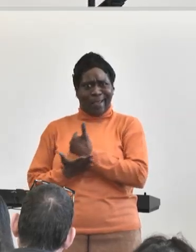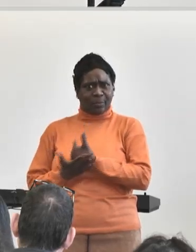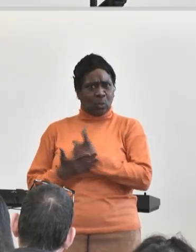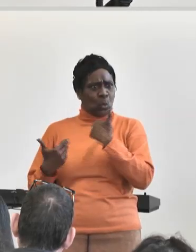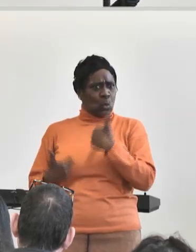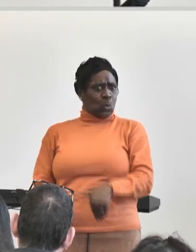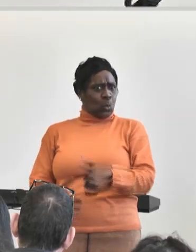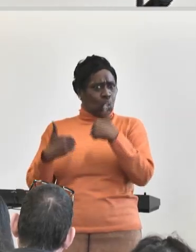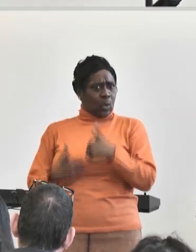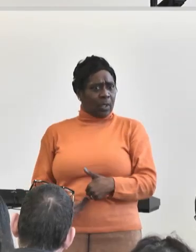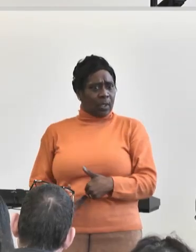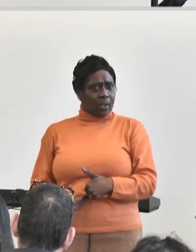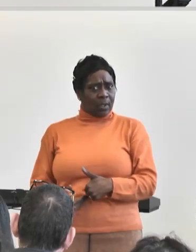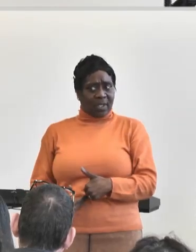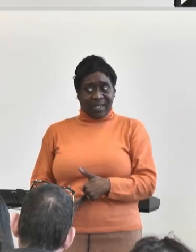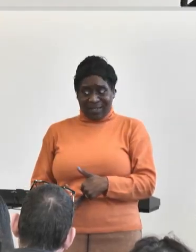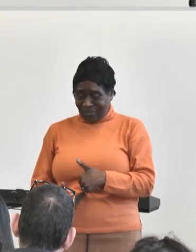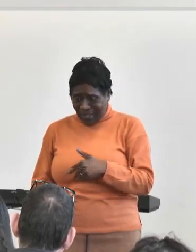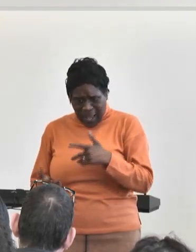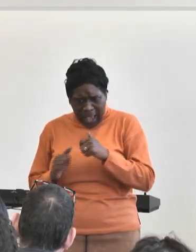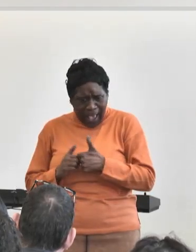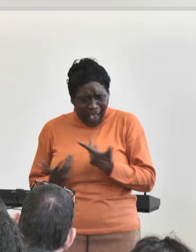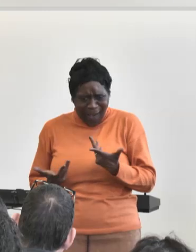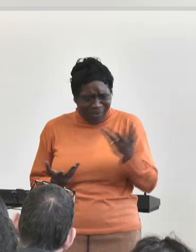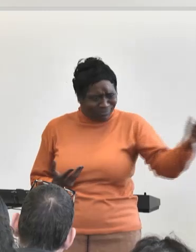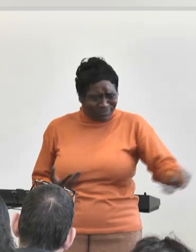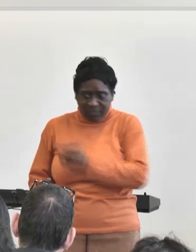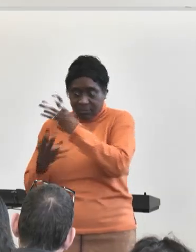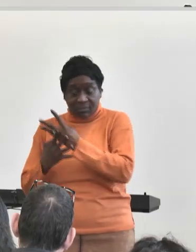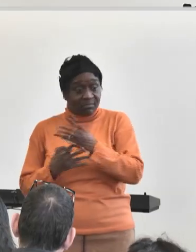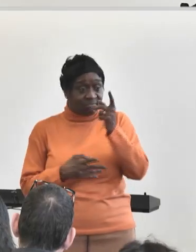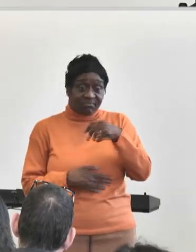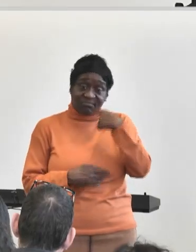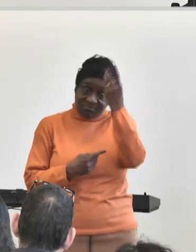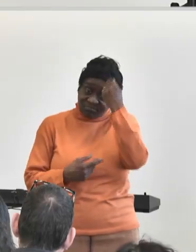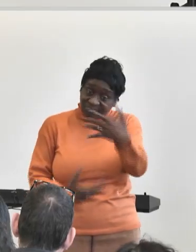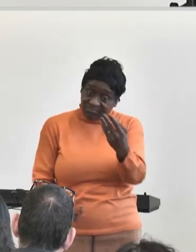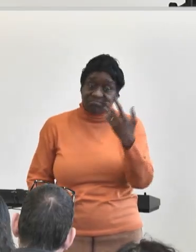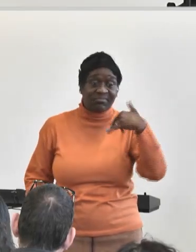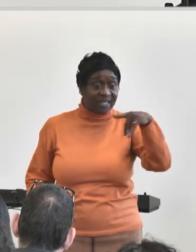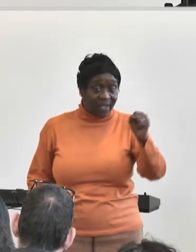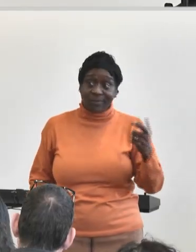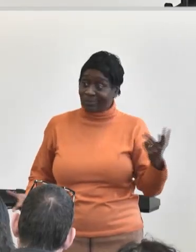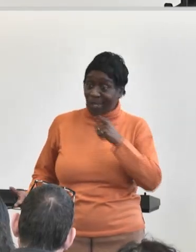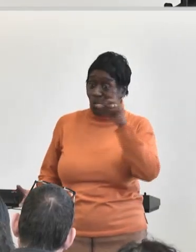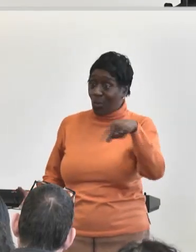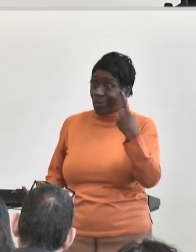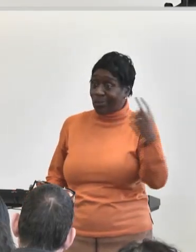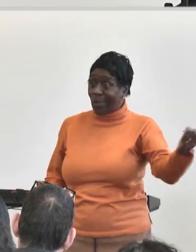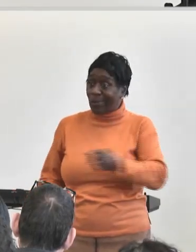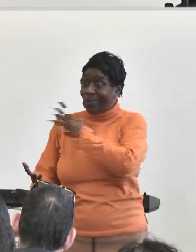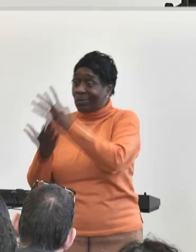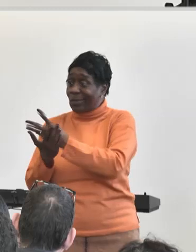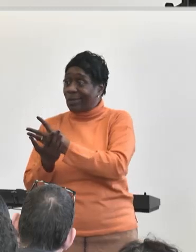creyeron en el evangelio, put their faith in Christ, pusieron su fe en Cristo, he said, yeah. Y dijeron, sí. He said, not only that, no solo eso,